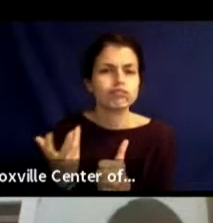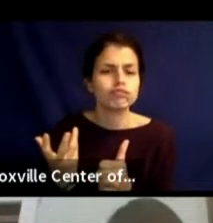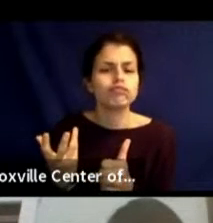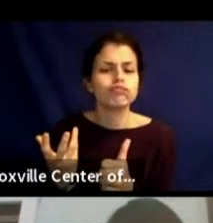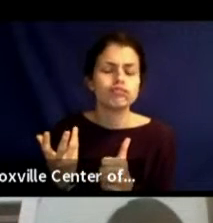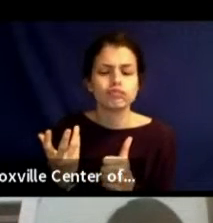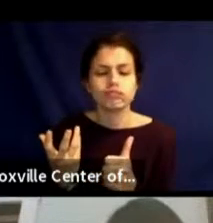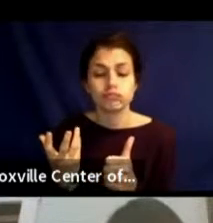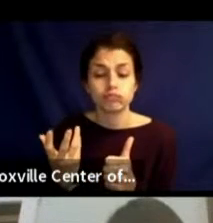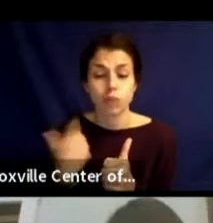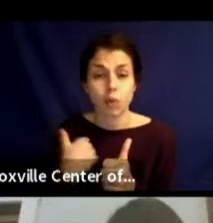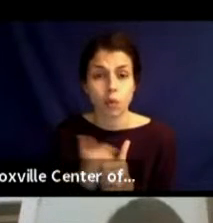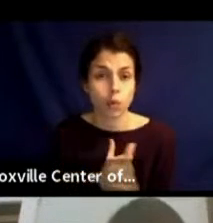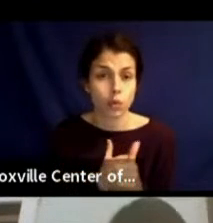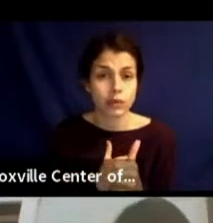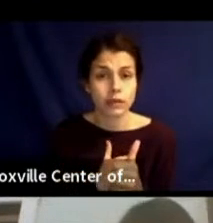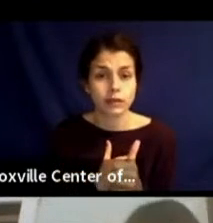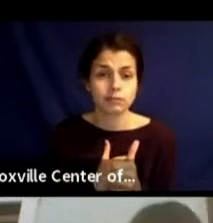way to tell.